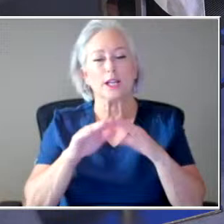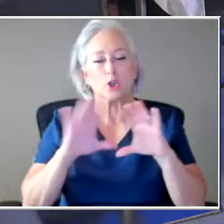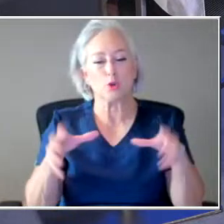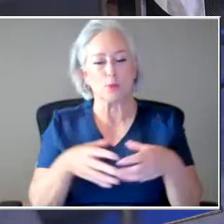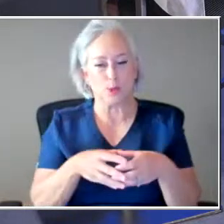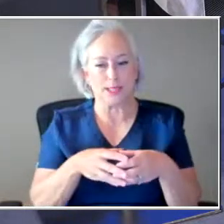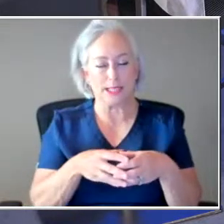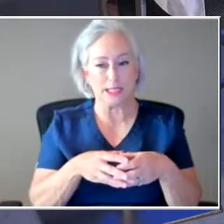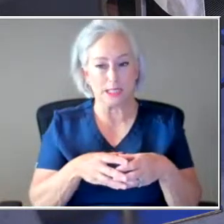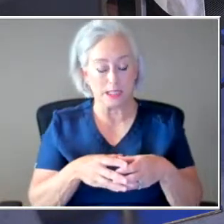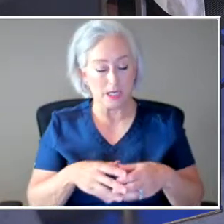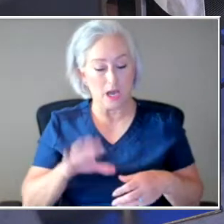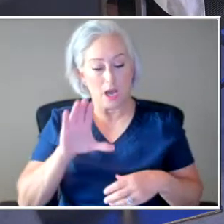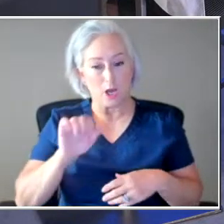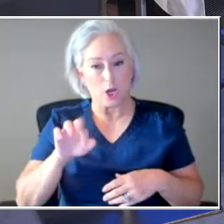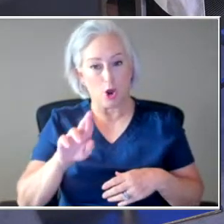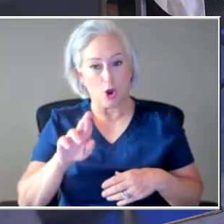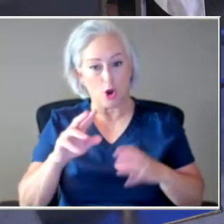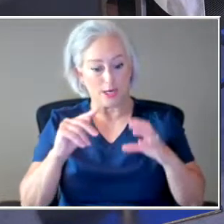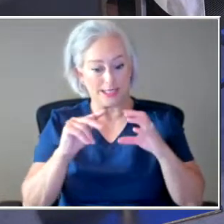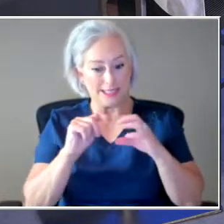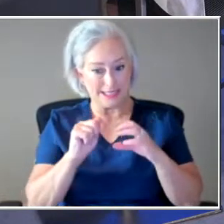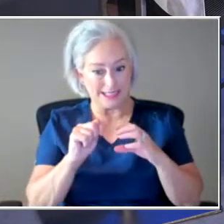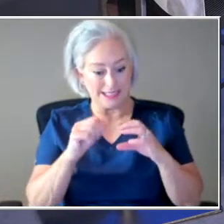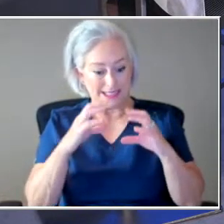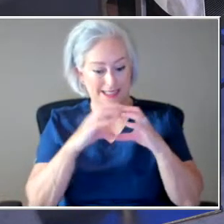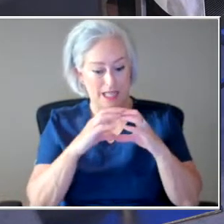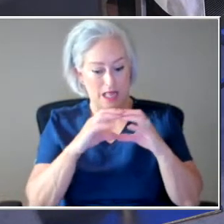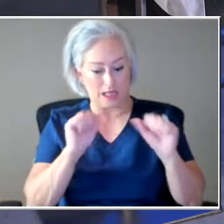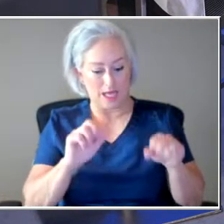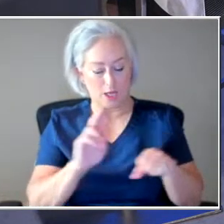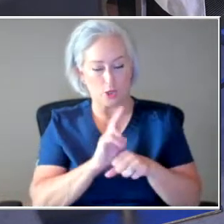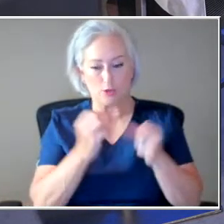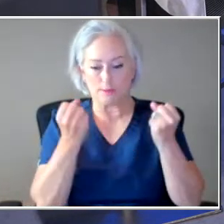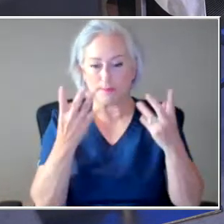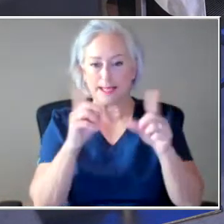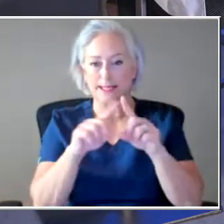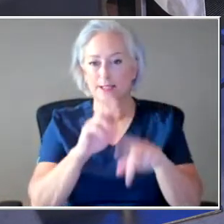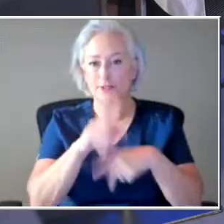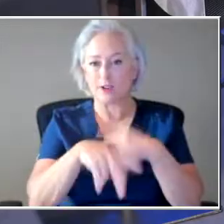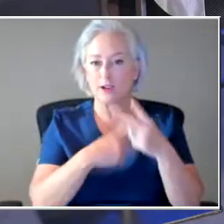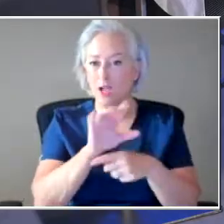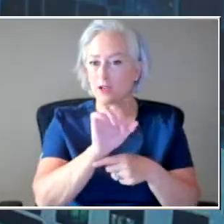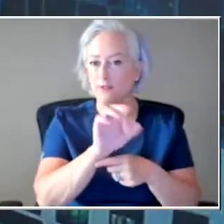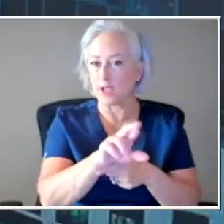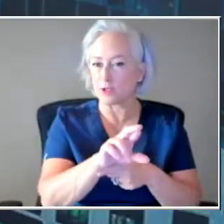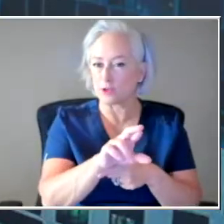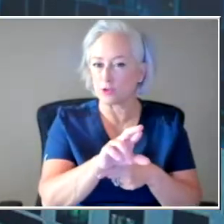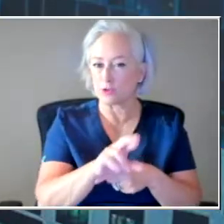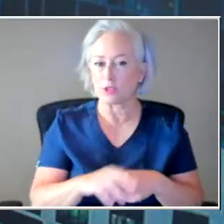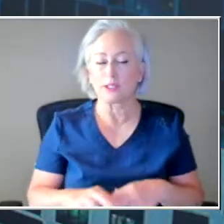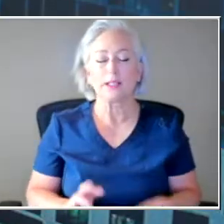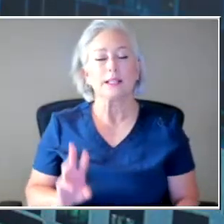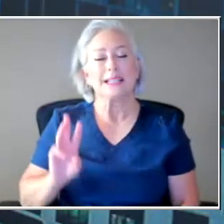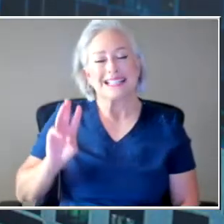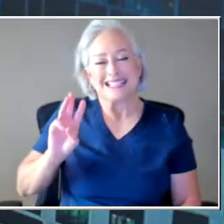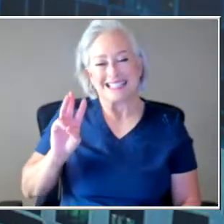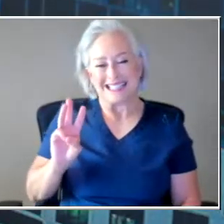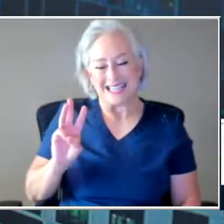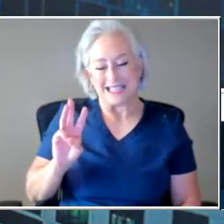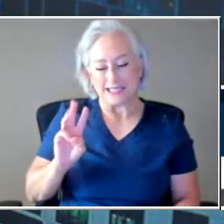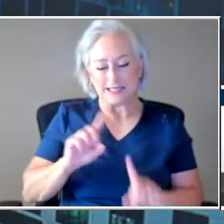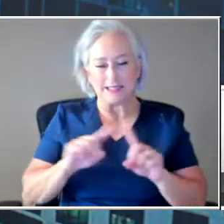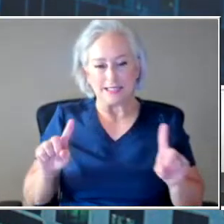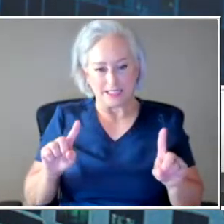is it underway to potentially be approved for many other types of cancers? Well, currently there are 6 indications for CAR T cell therapy,